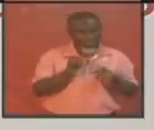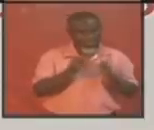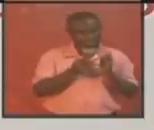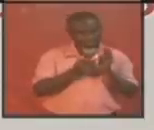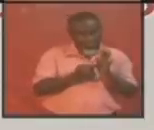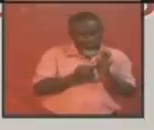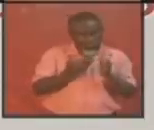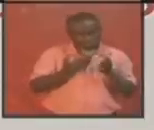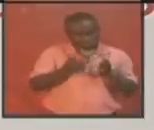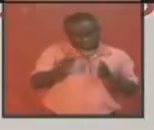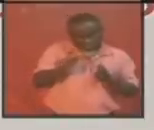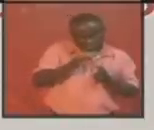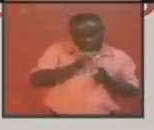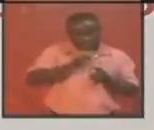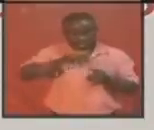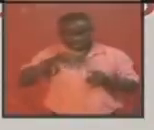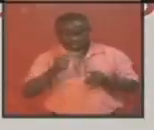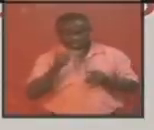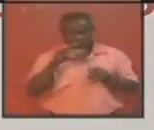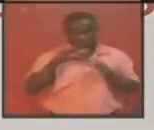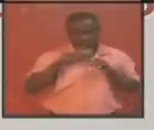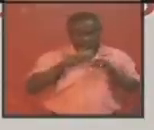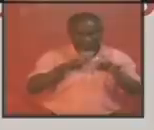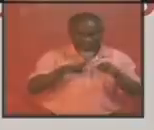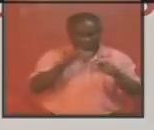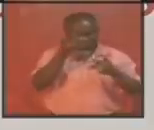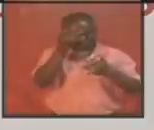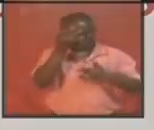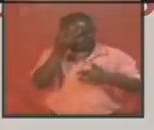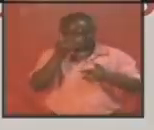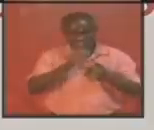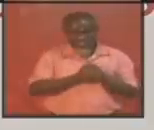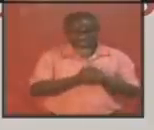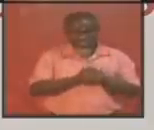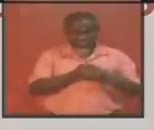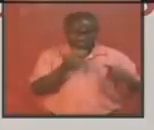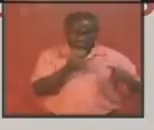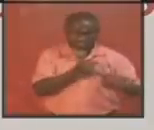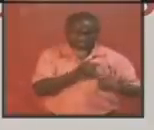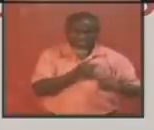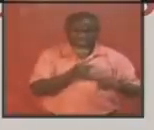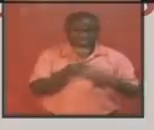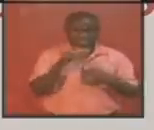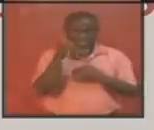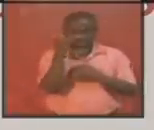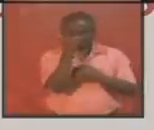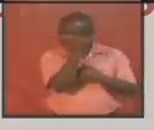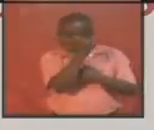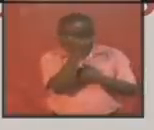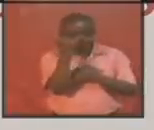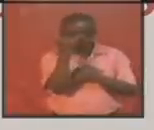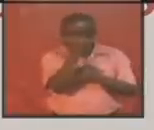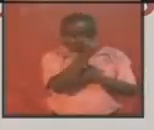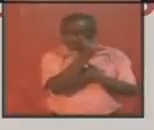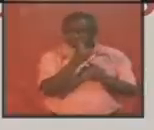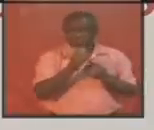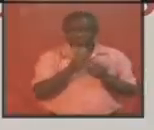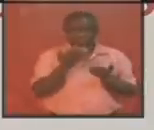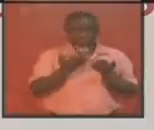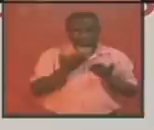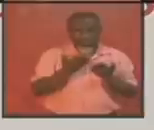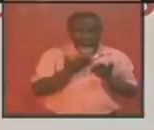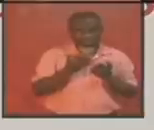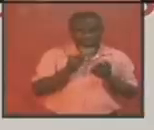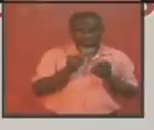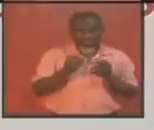days. So main signs, fever, headache, joint pains, and of course yellow discoloration of the eyes and possible contact with deforested